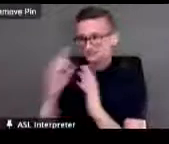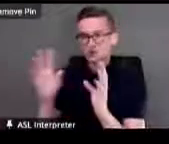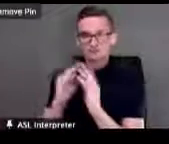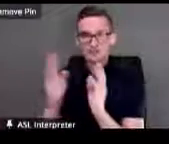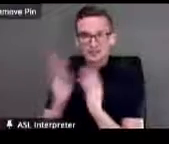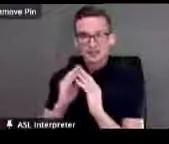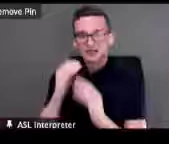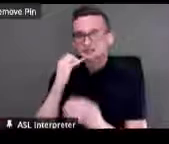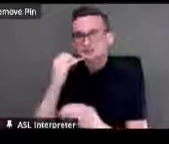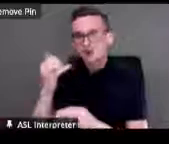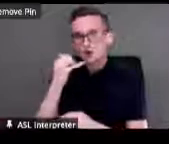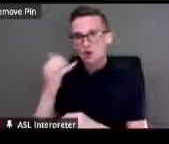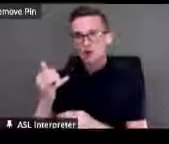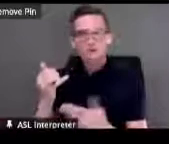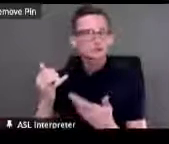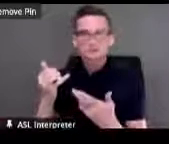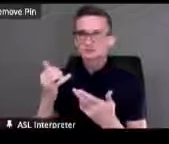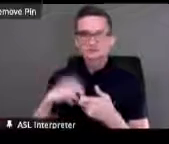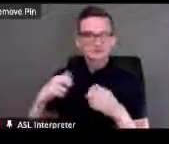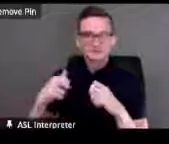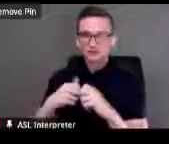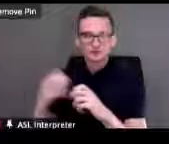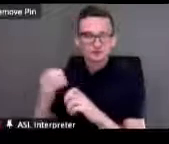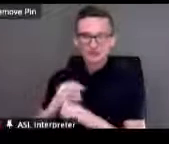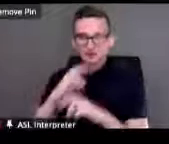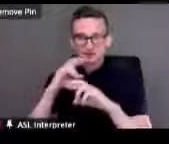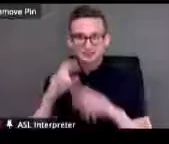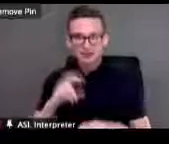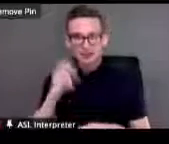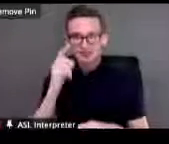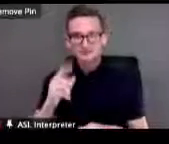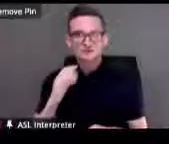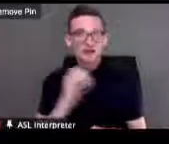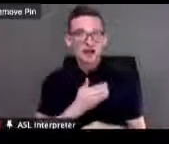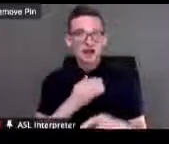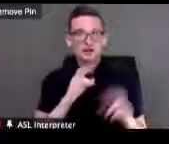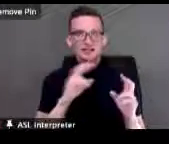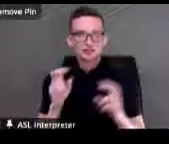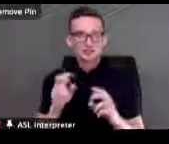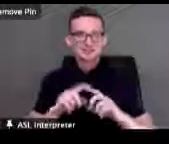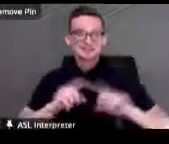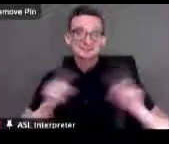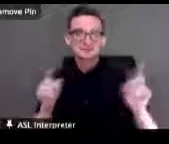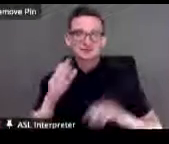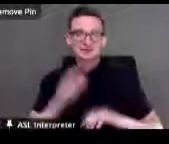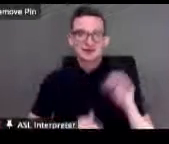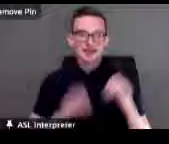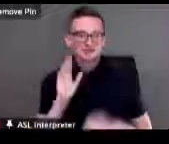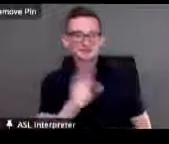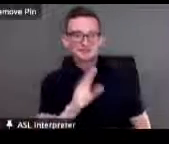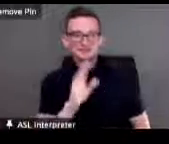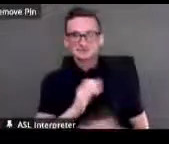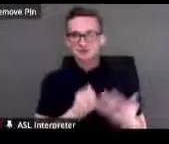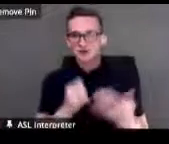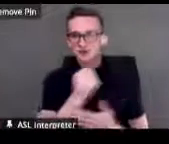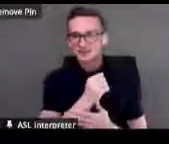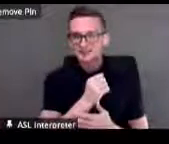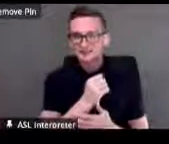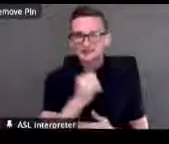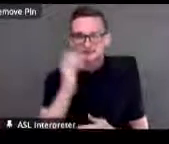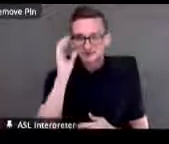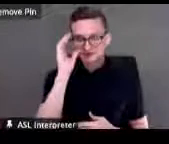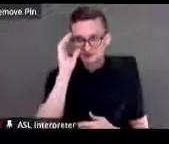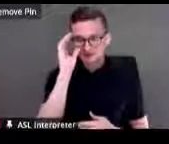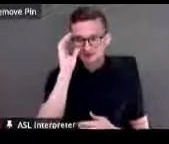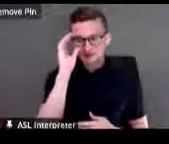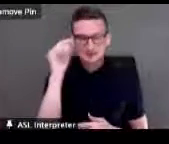really hard to get a response for our issues that were so different from what he was front and center for him down